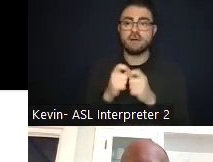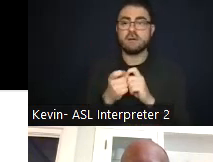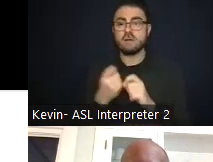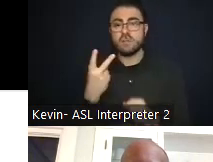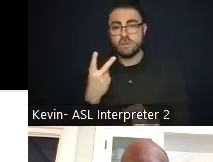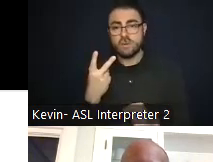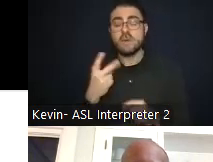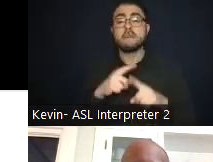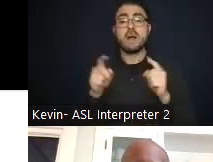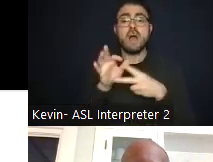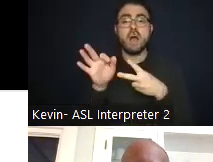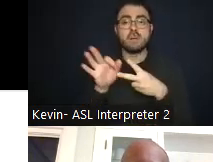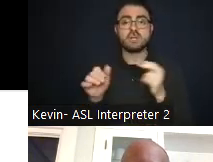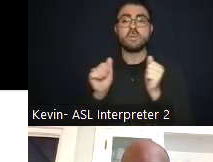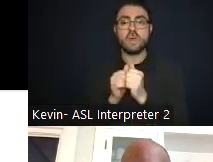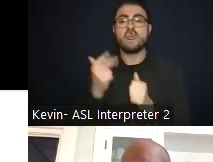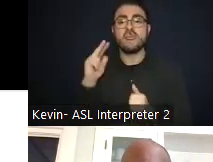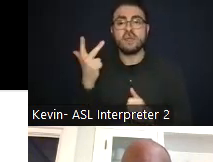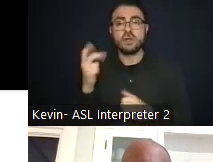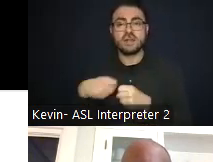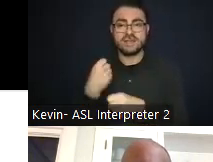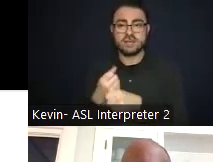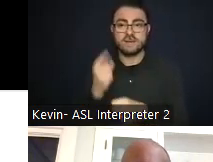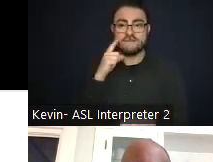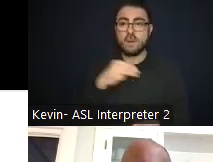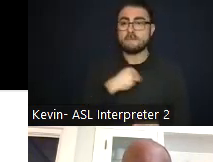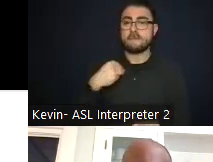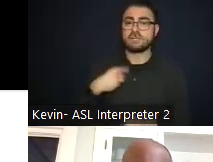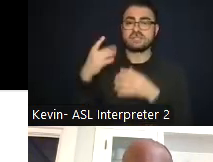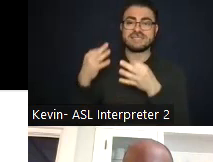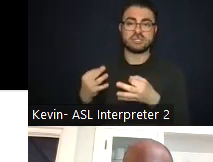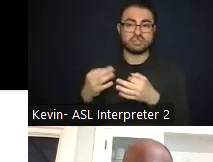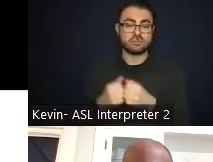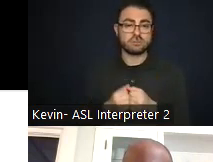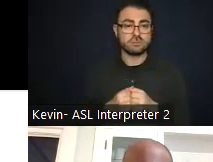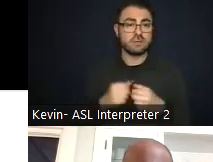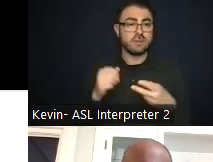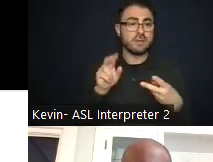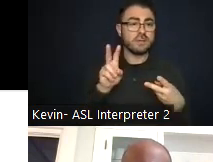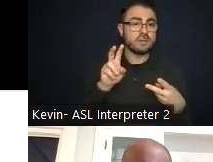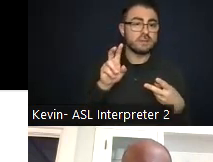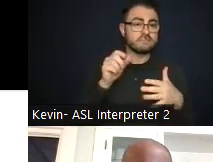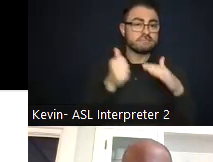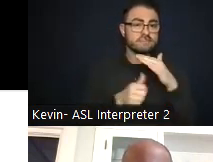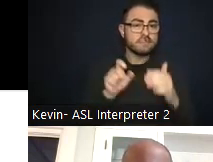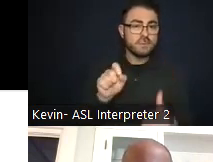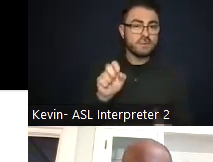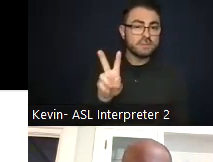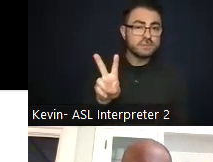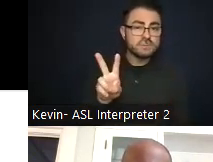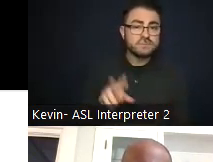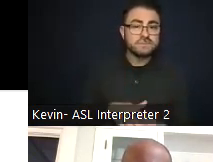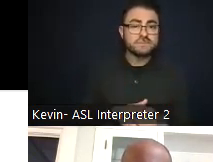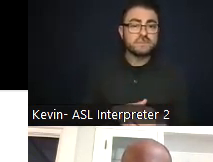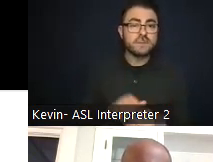a third year at the member's discretion. And then I'm going to read subpoint 2, then we can hopefully discuss this. The Oversight